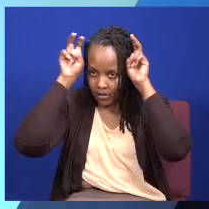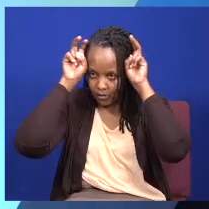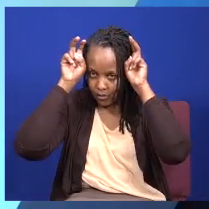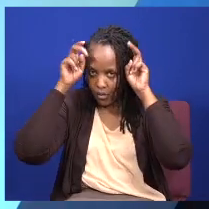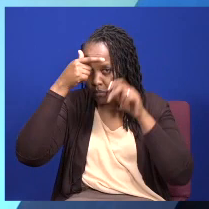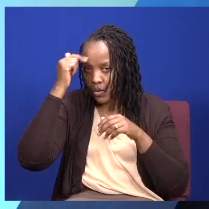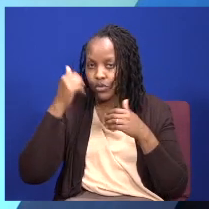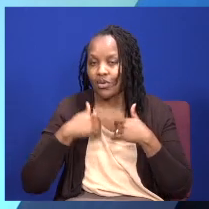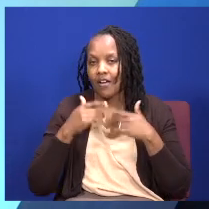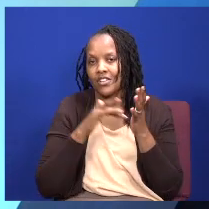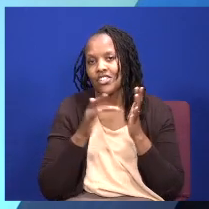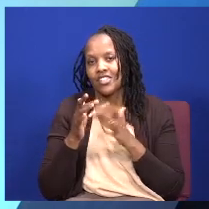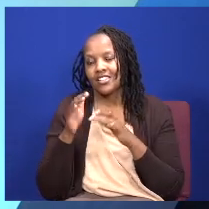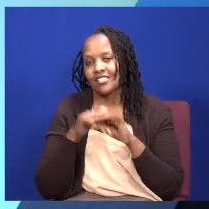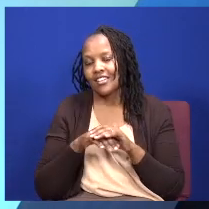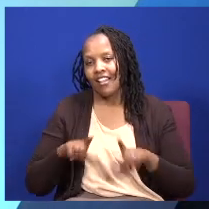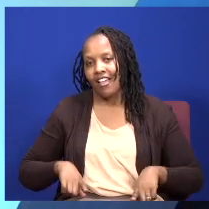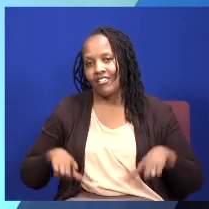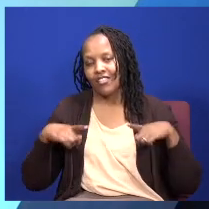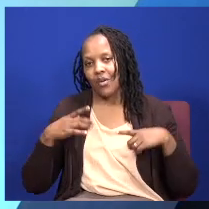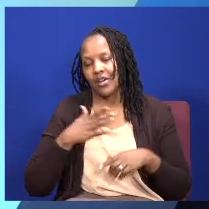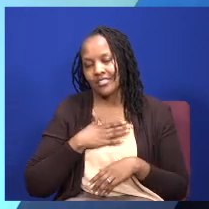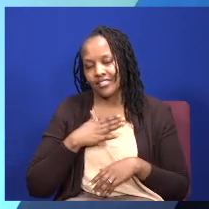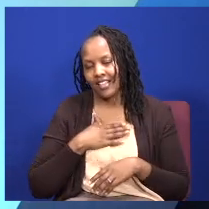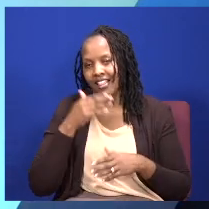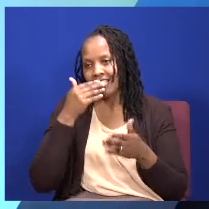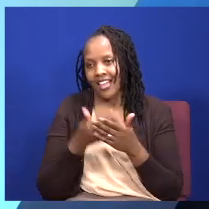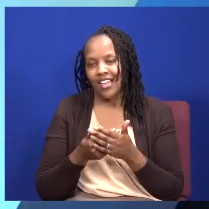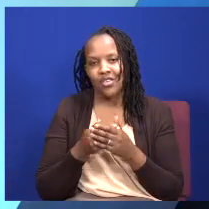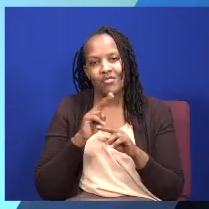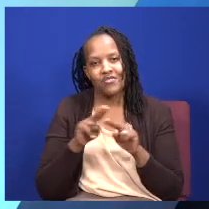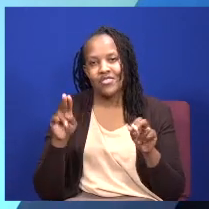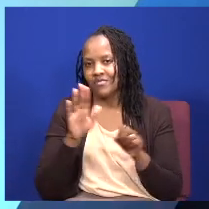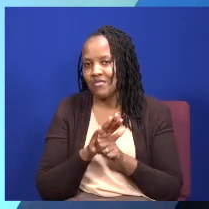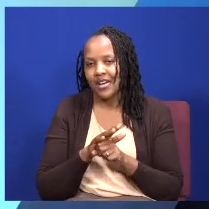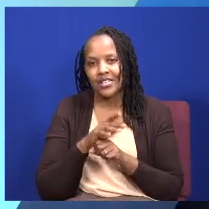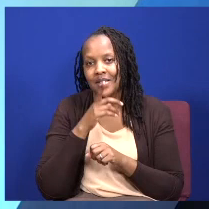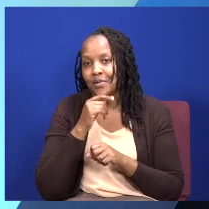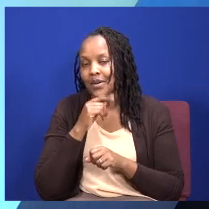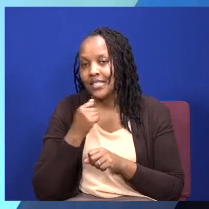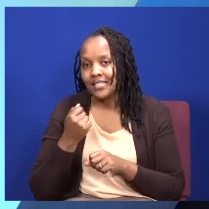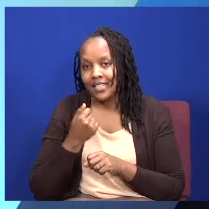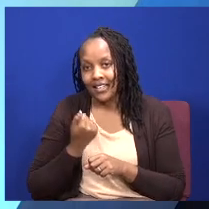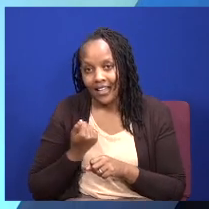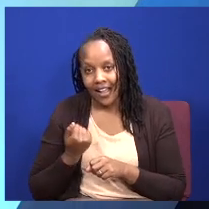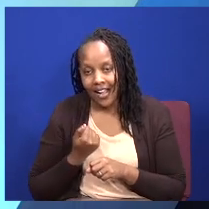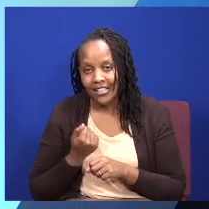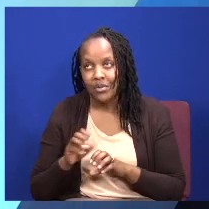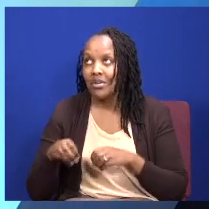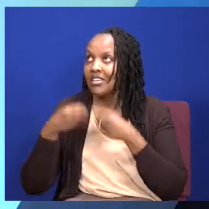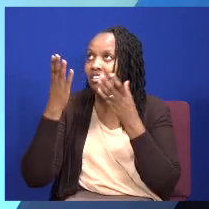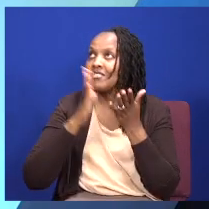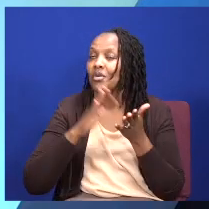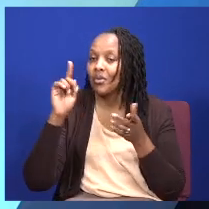lives. Okay. Amen. So thank you very much, boys and girls, for joining us for this lesson. We give glory to God for